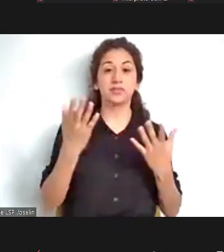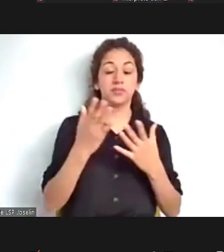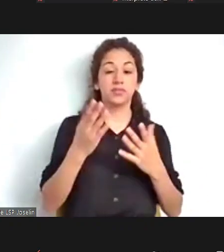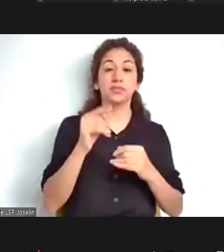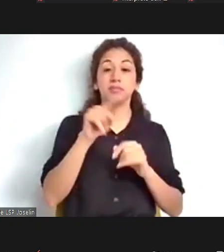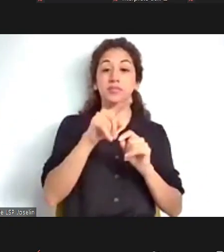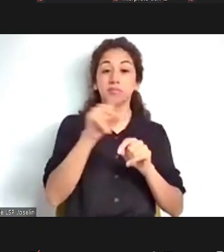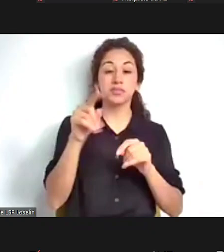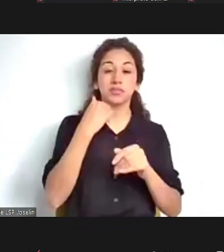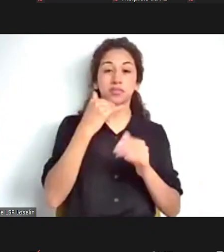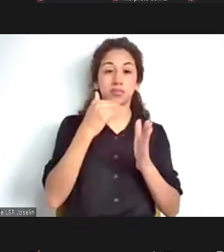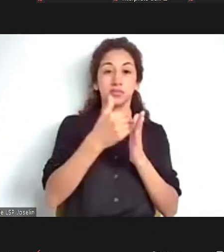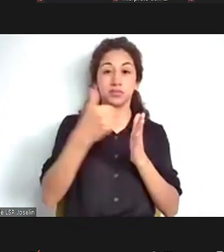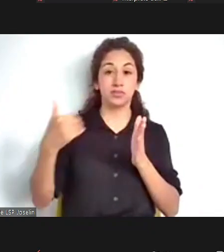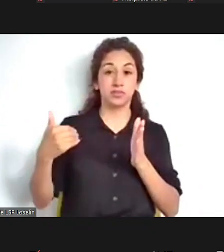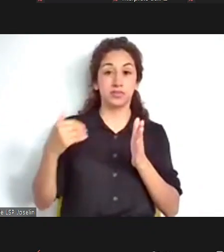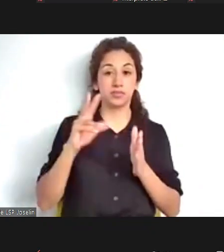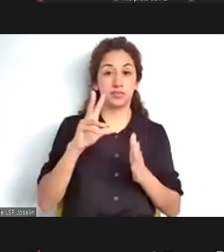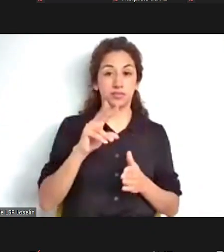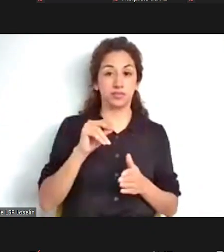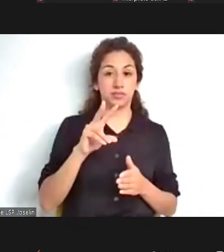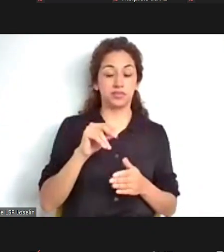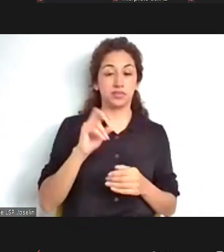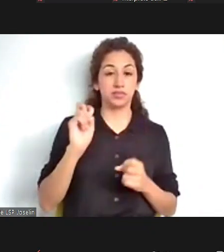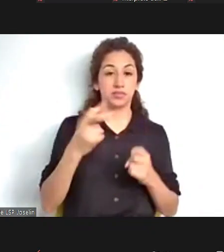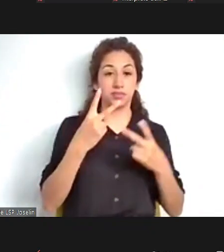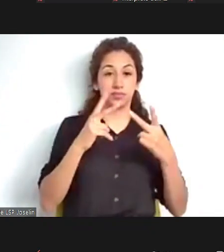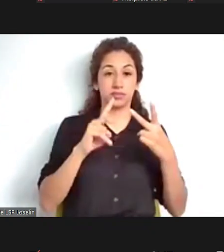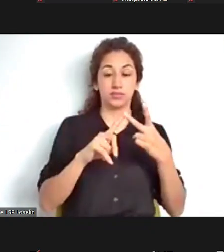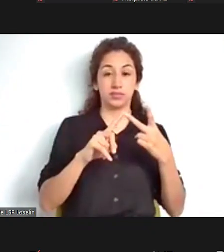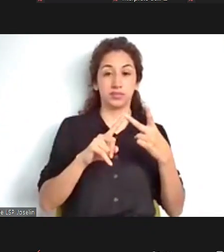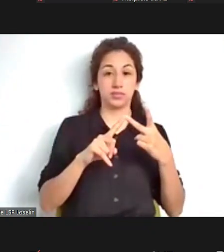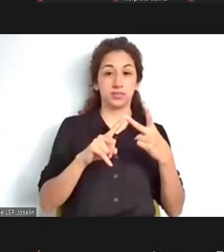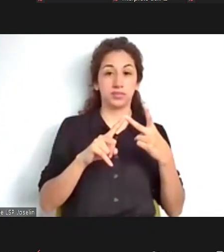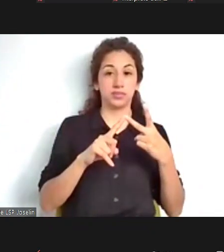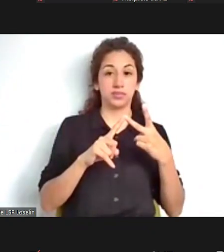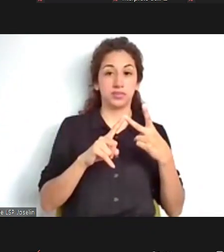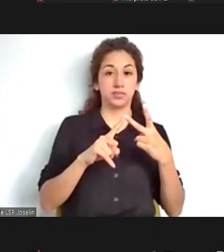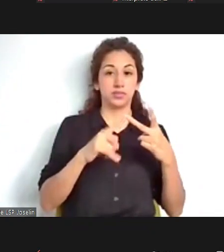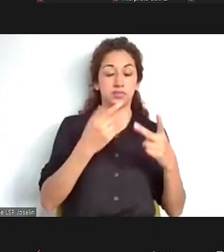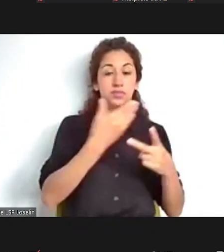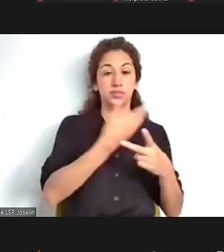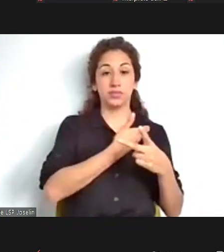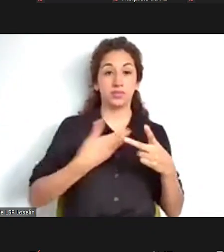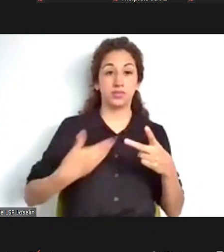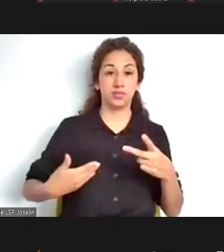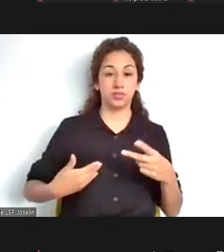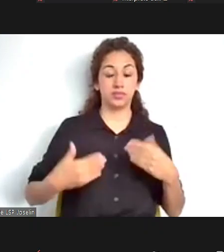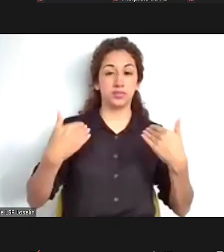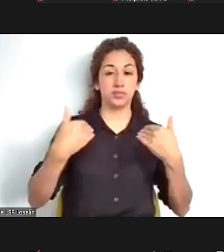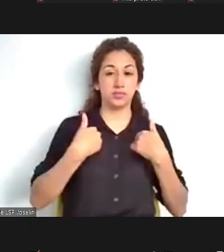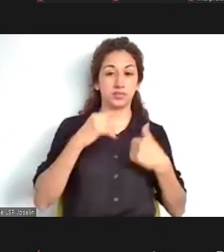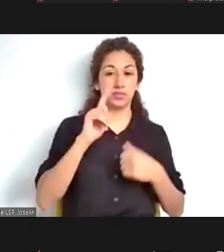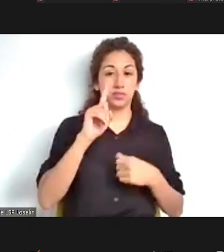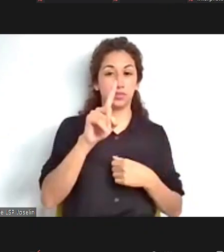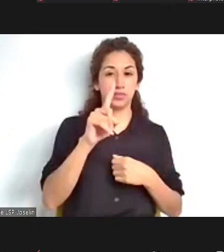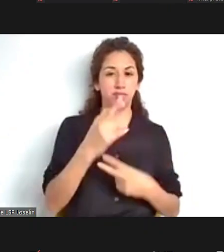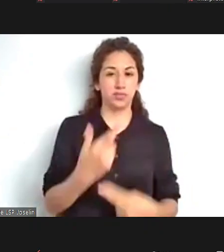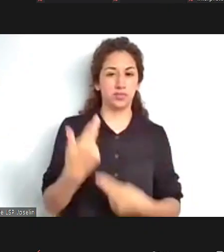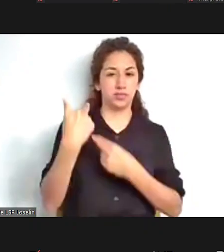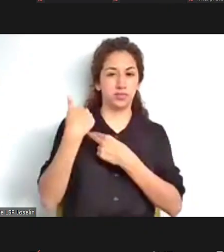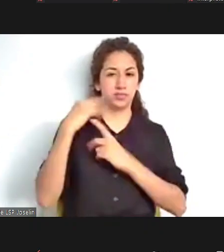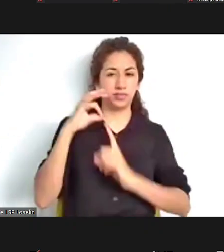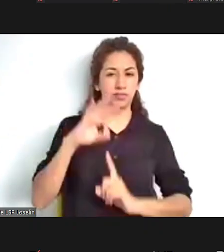possible if nobody is behind in the development agenda the government has a major